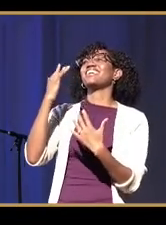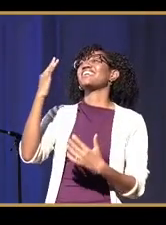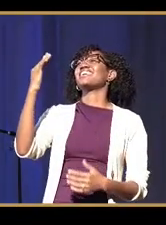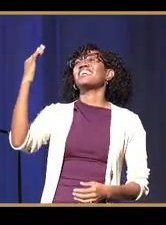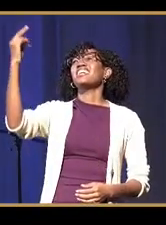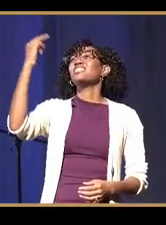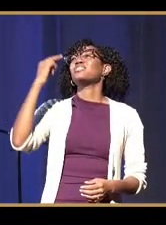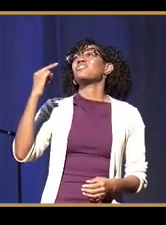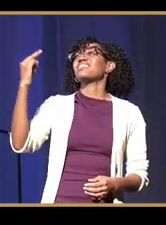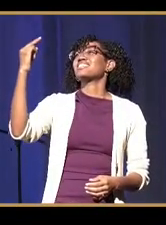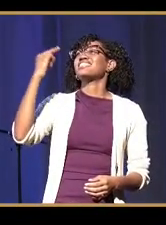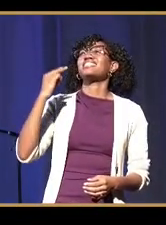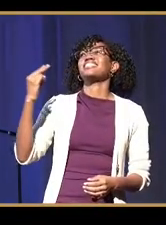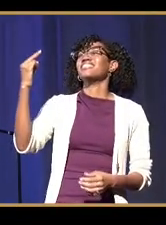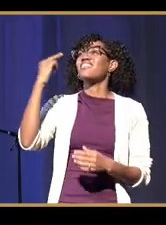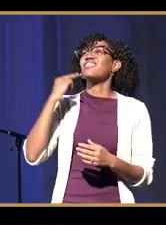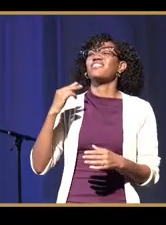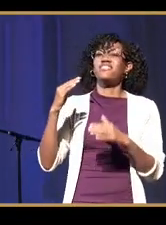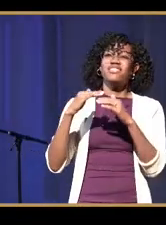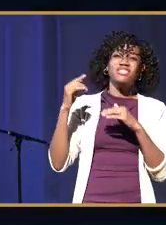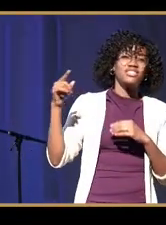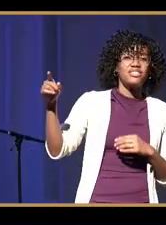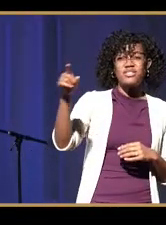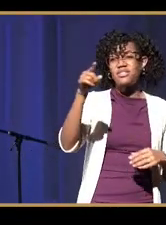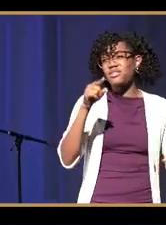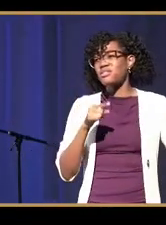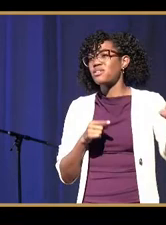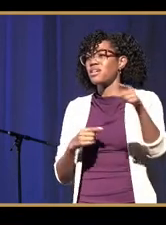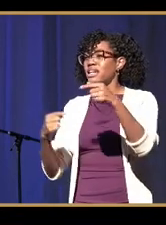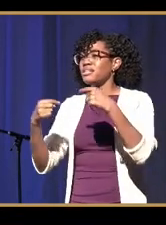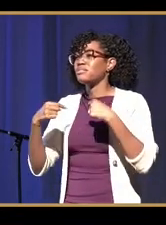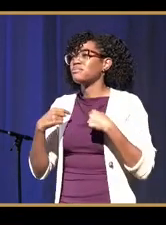watching. He's watching over you.